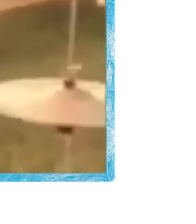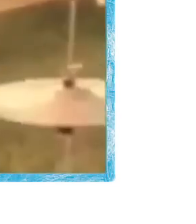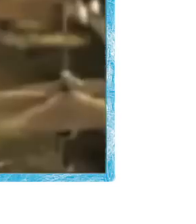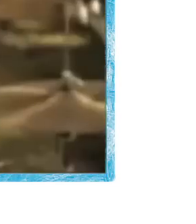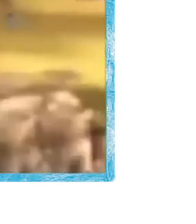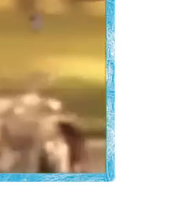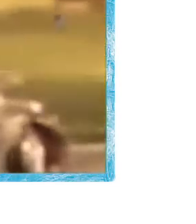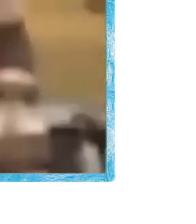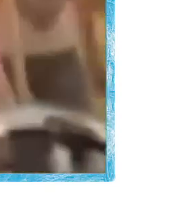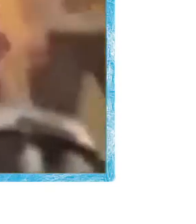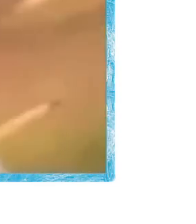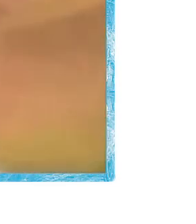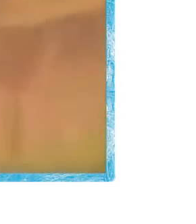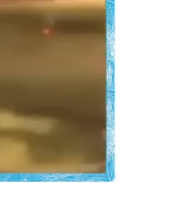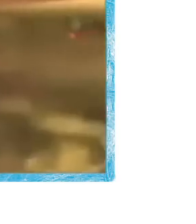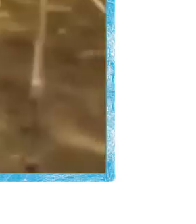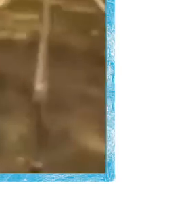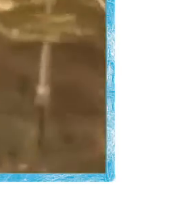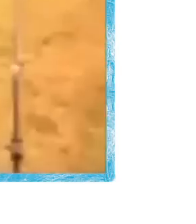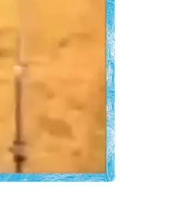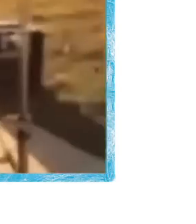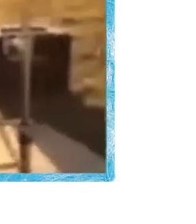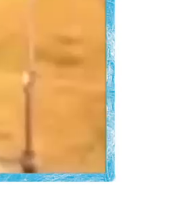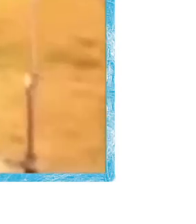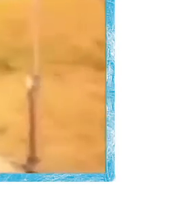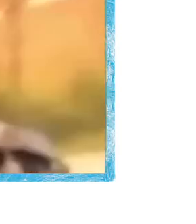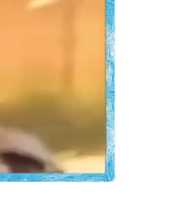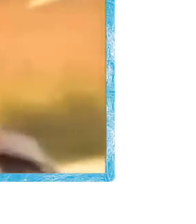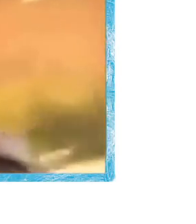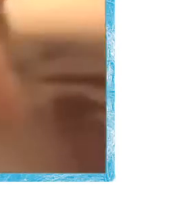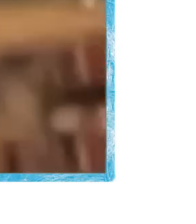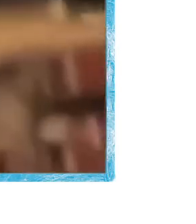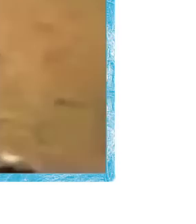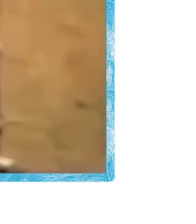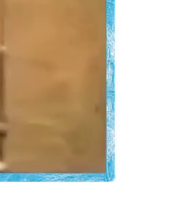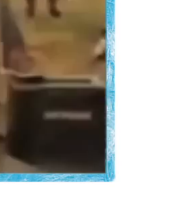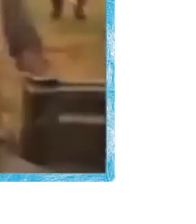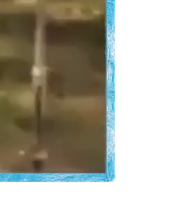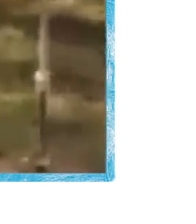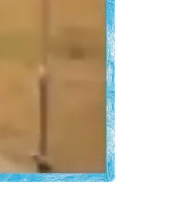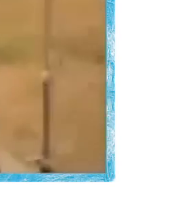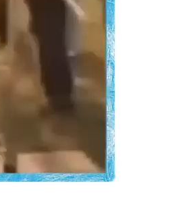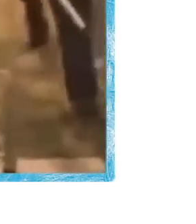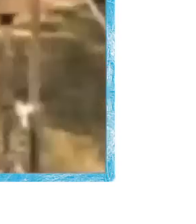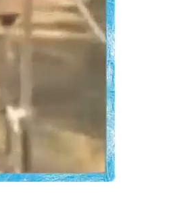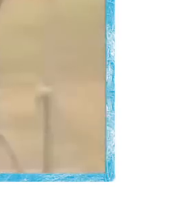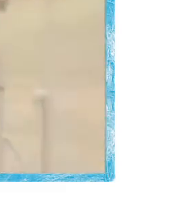Girl with Down syndrome playing the drums.